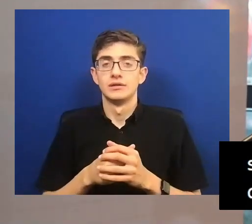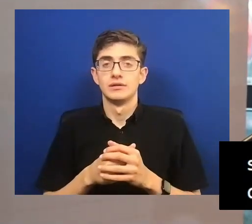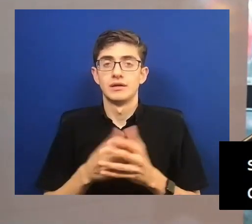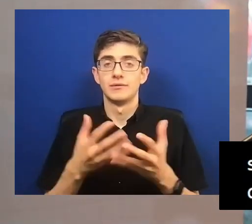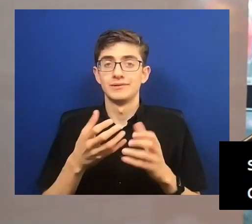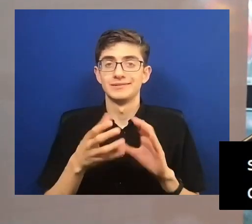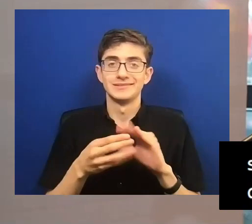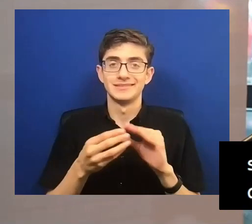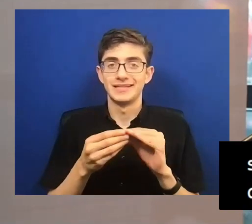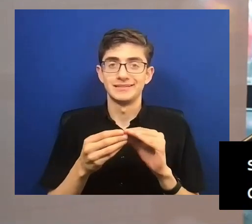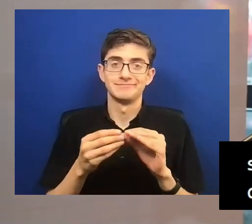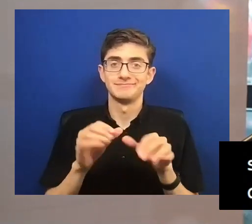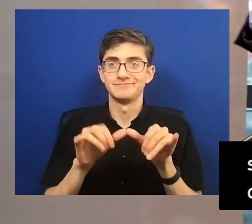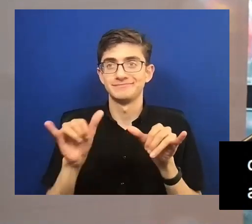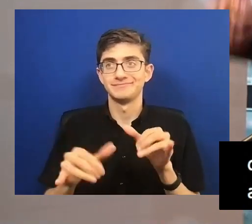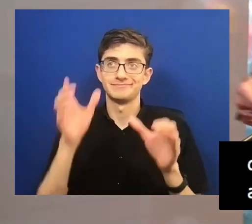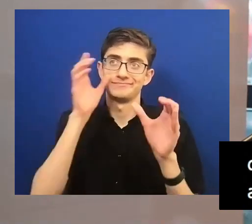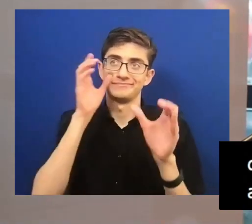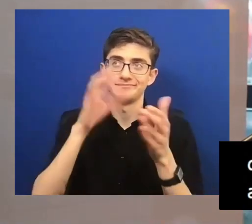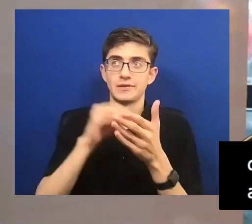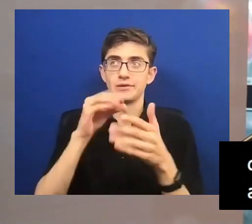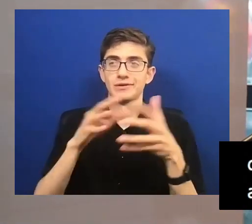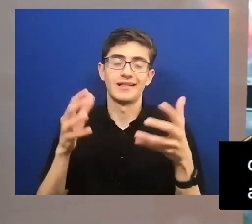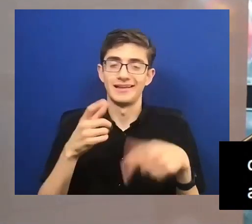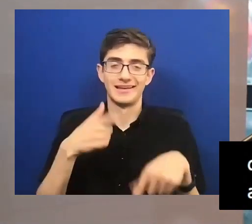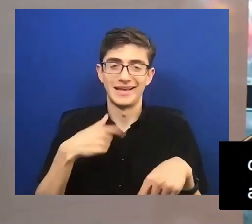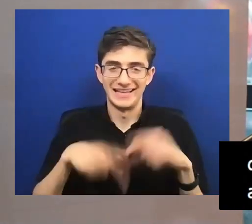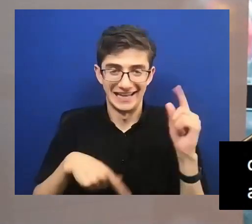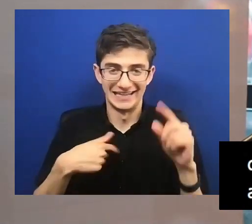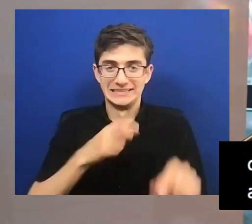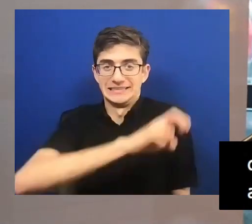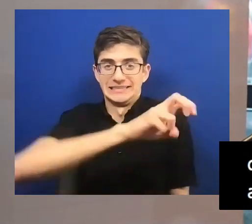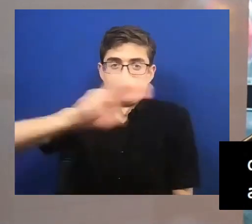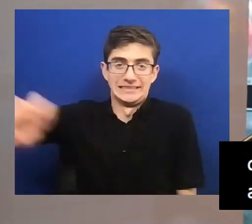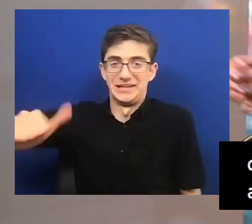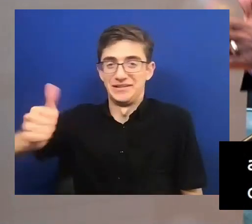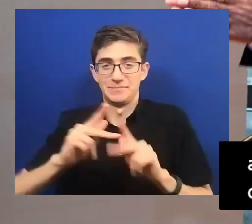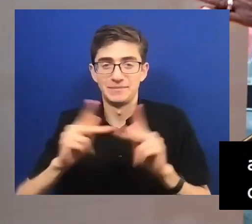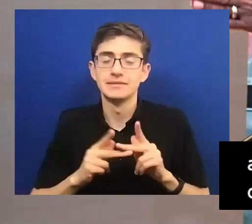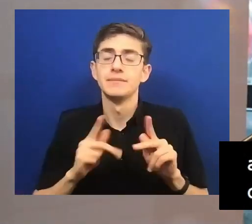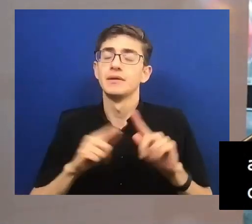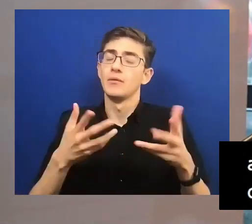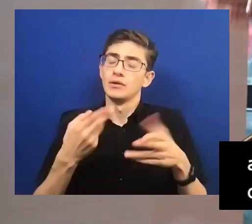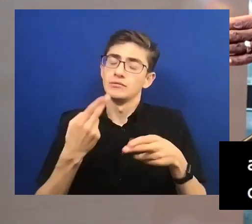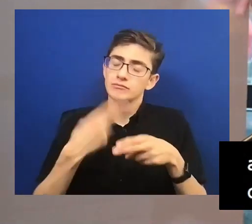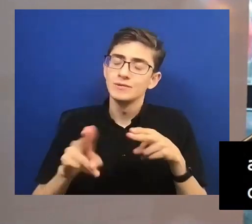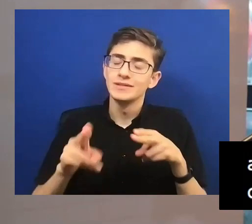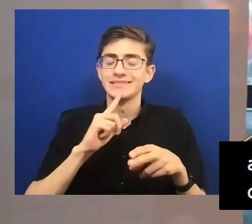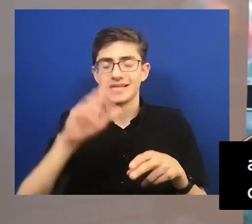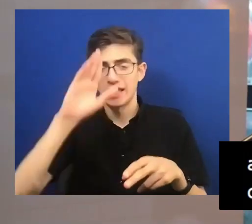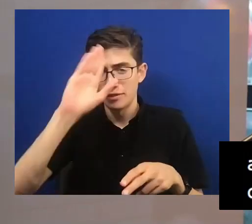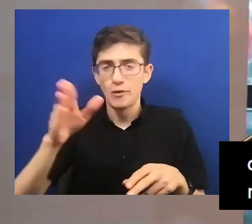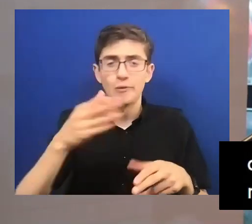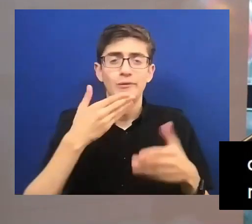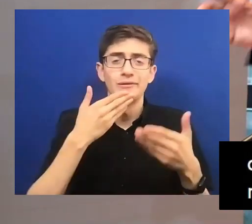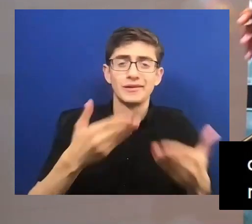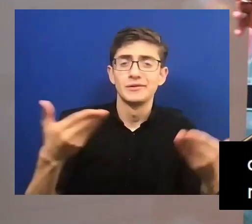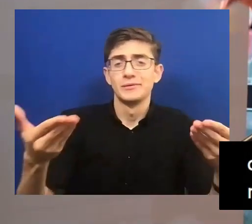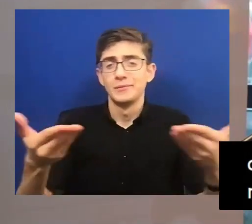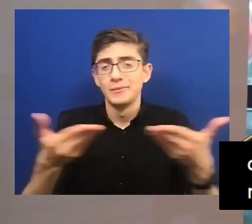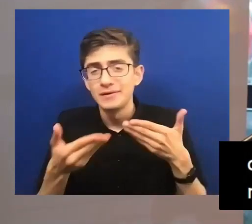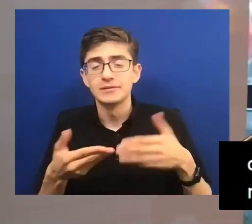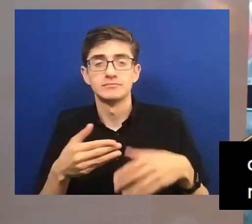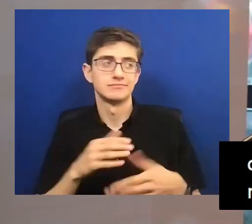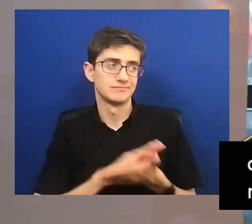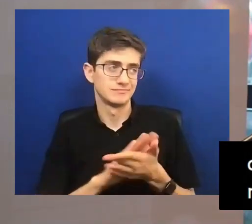to me in bite sizes later on because I got a couple of more of these to do. But I just want to say welcome. Thank you. It's good to see Jody in our neighborhood. And we talked about